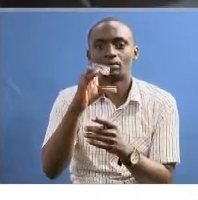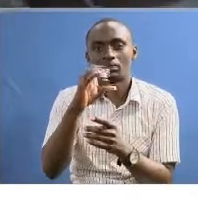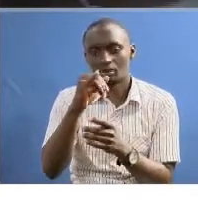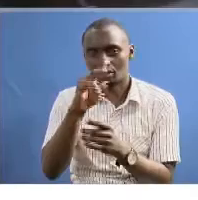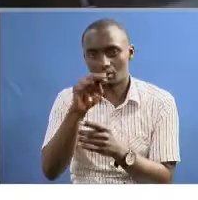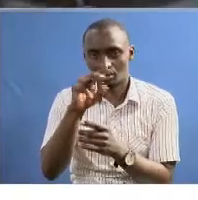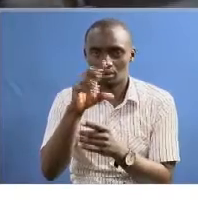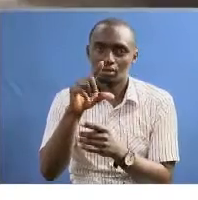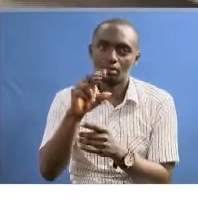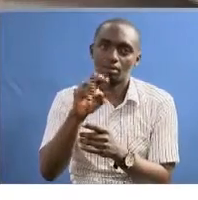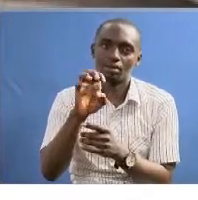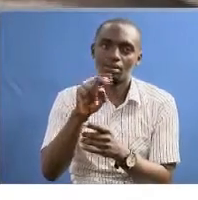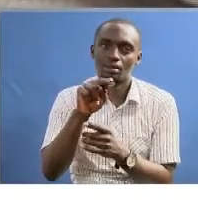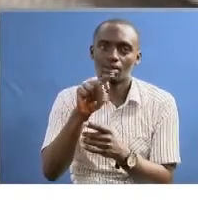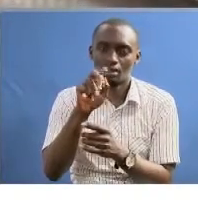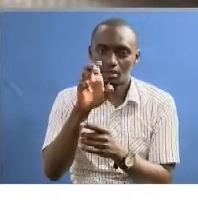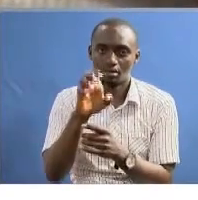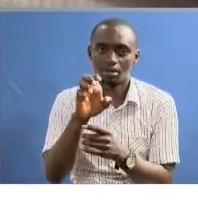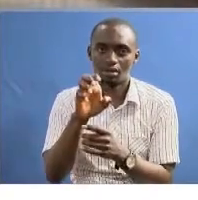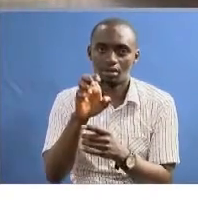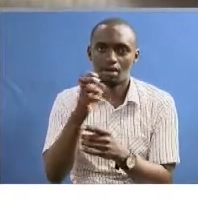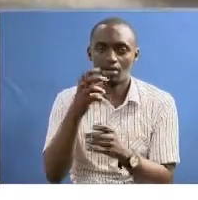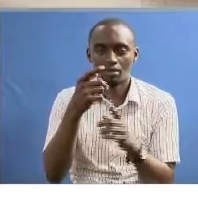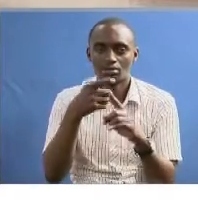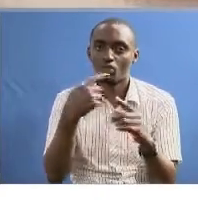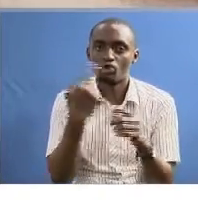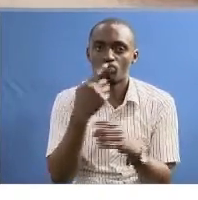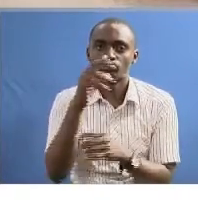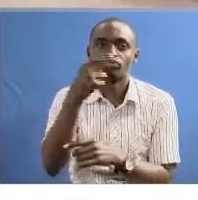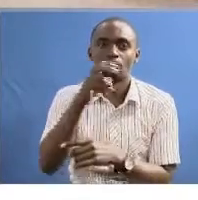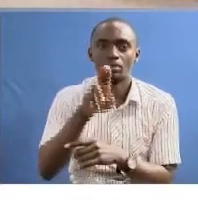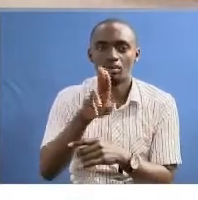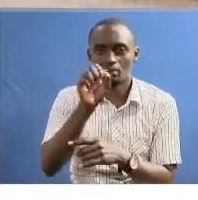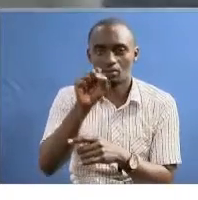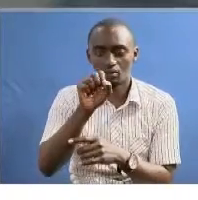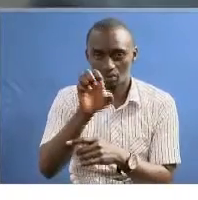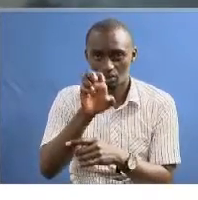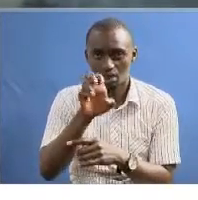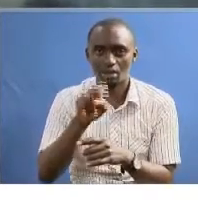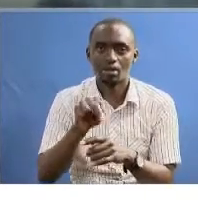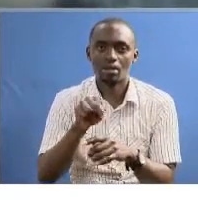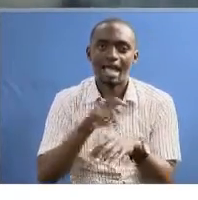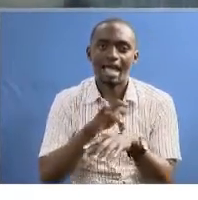from a drug trafficking suspect, Hussein Masood Eid Bakari, earlier this year.